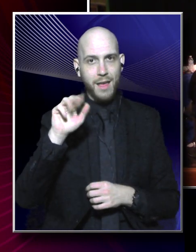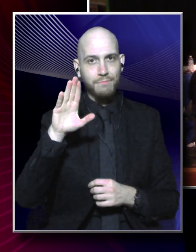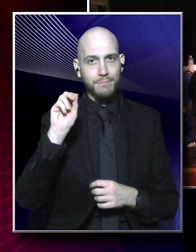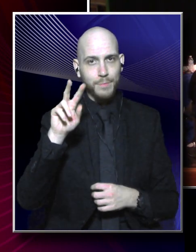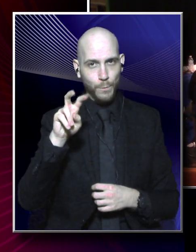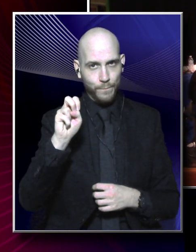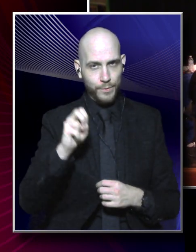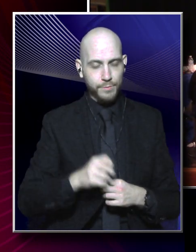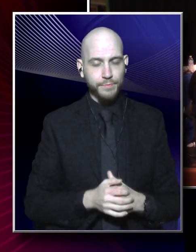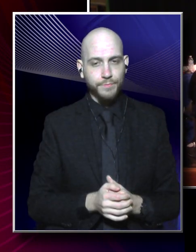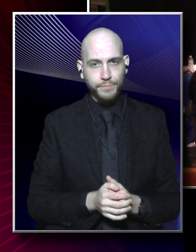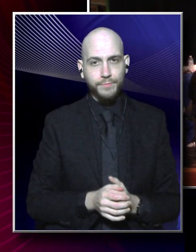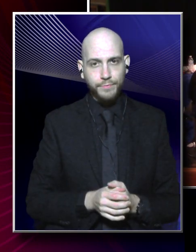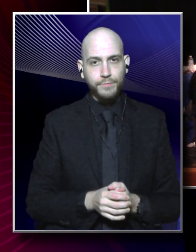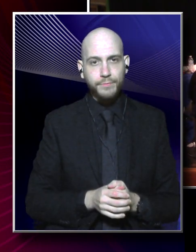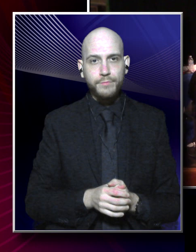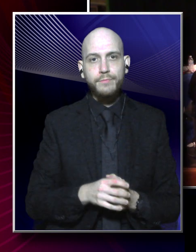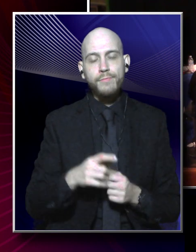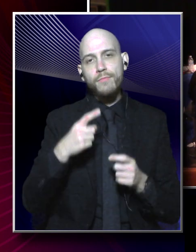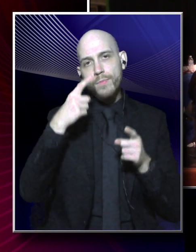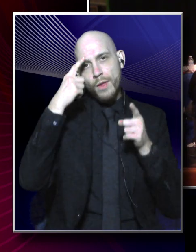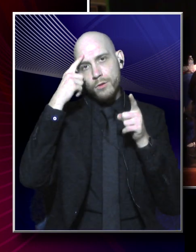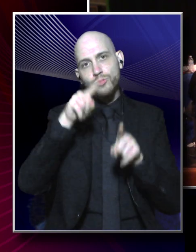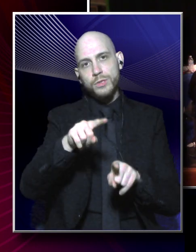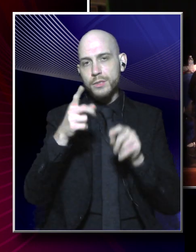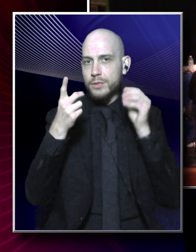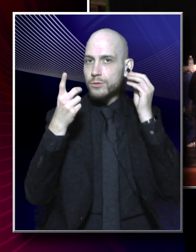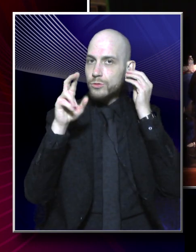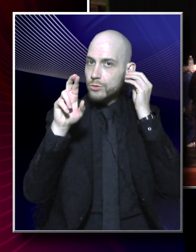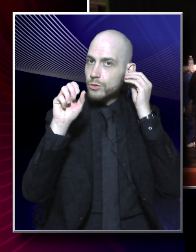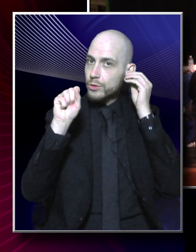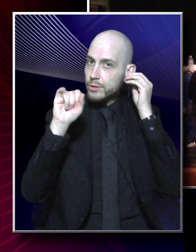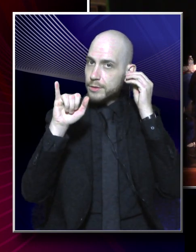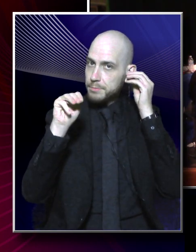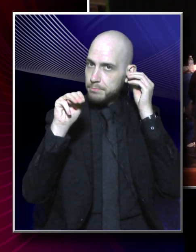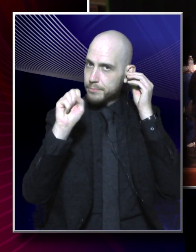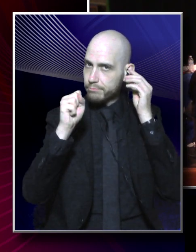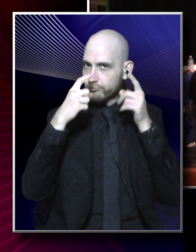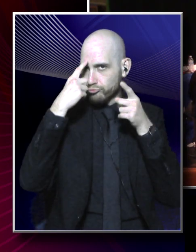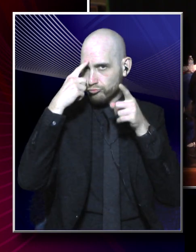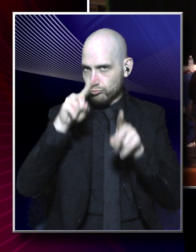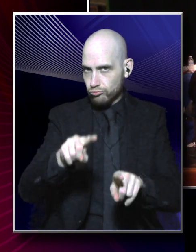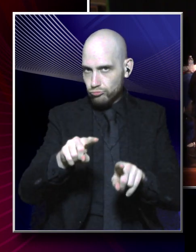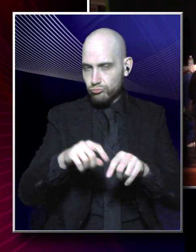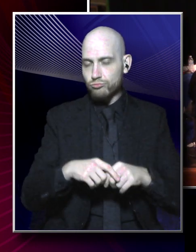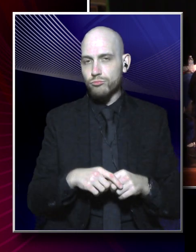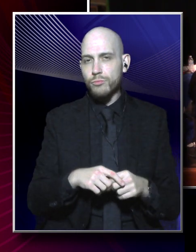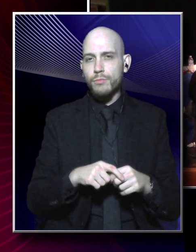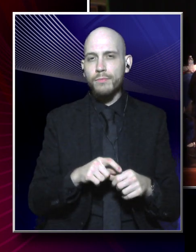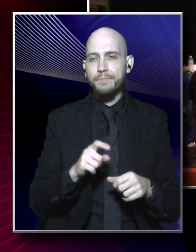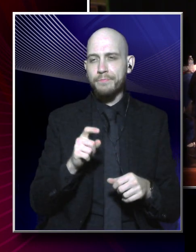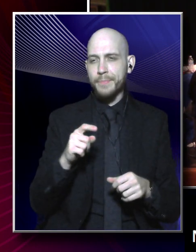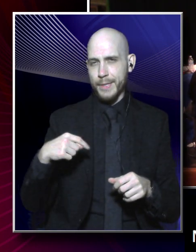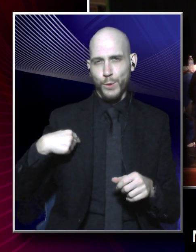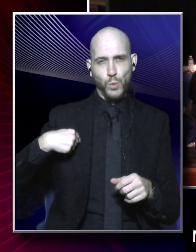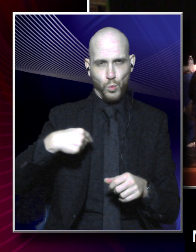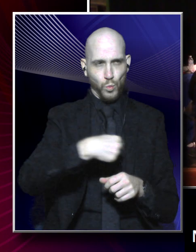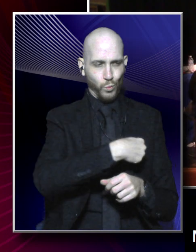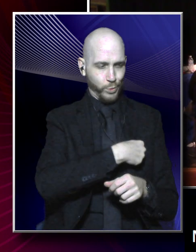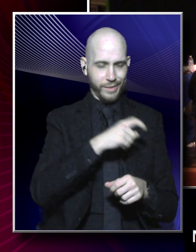And I agree with Dr. Sims that we need to establish some kind